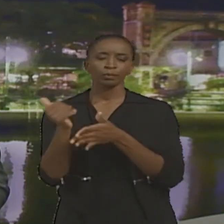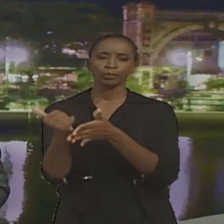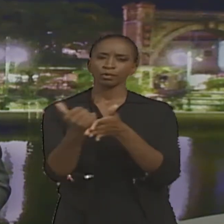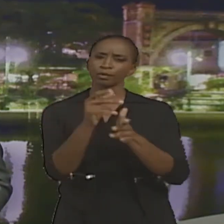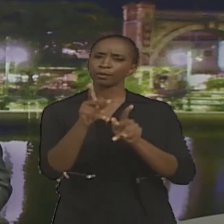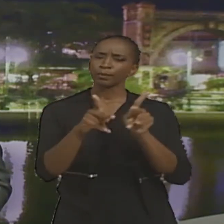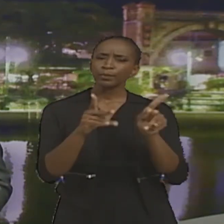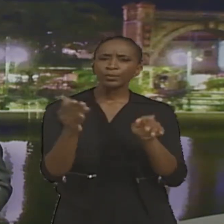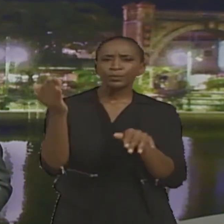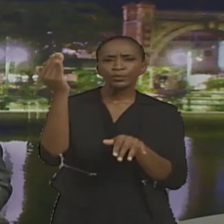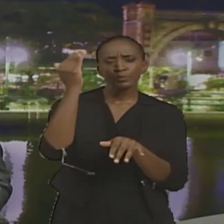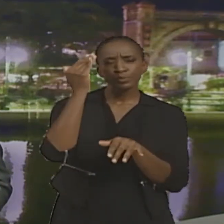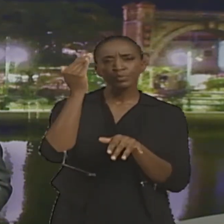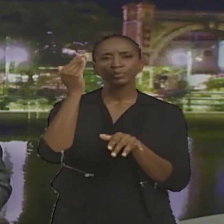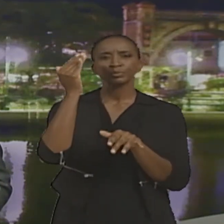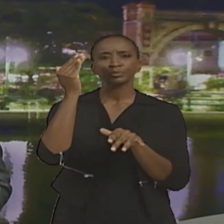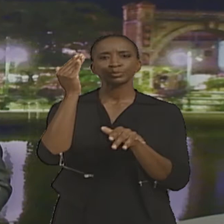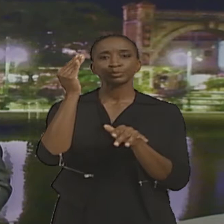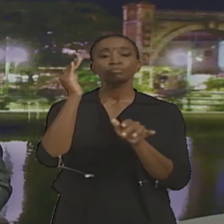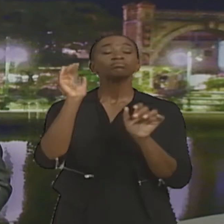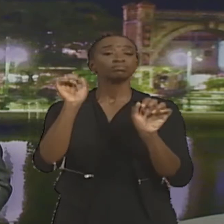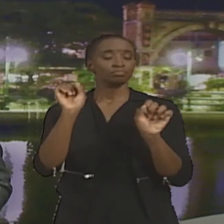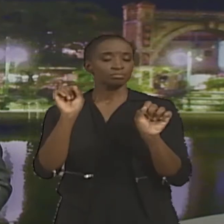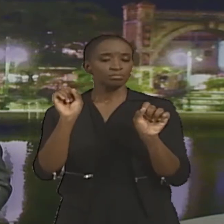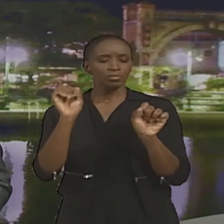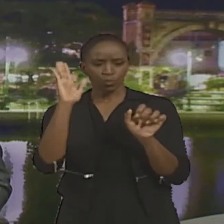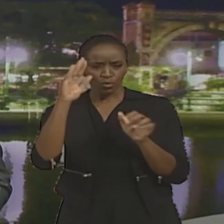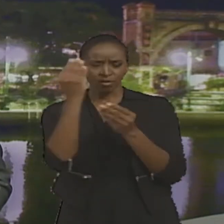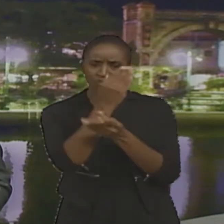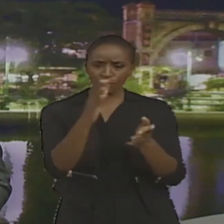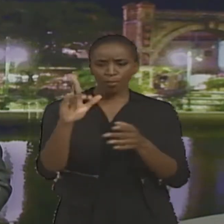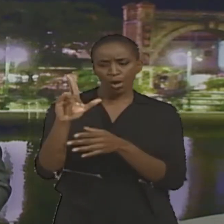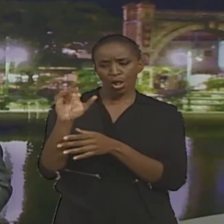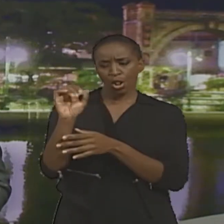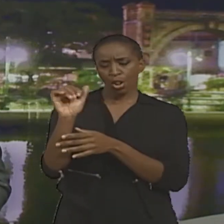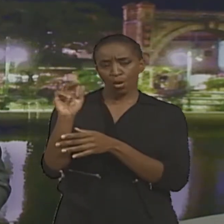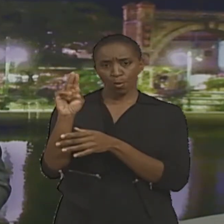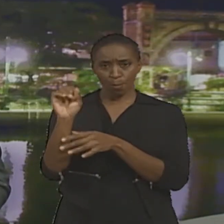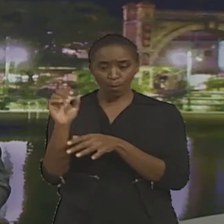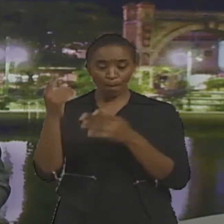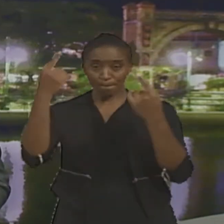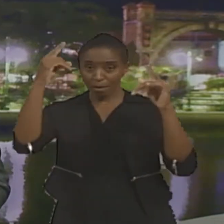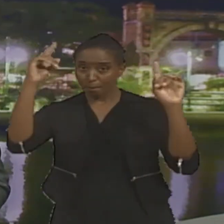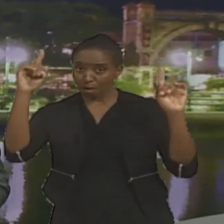public know whether or not the loans are achieving their objective through feedback from membership.